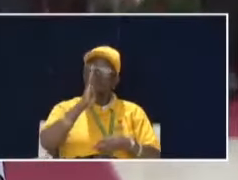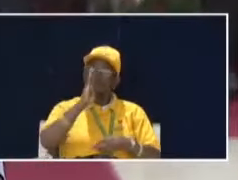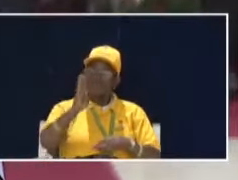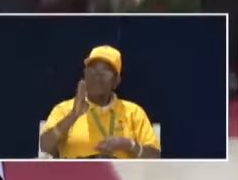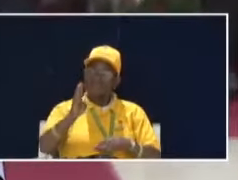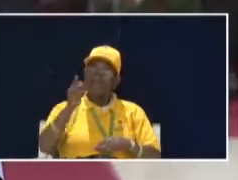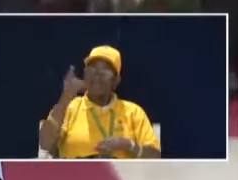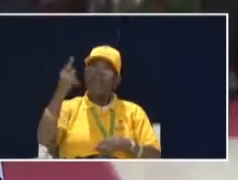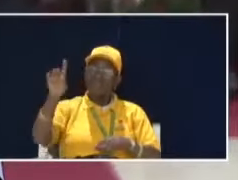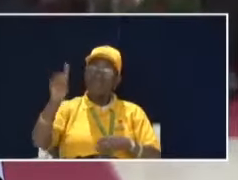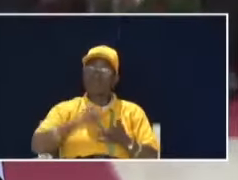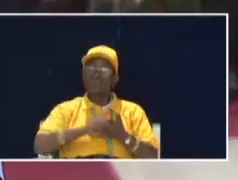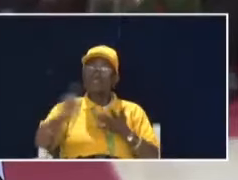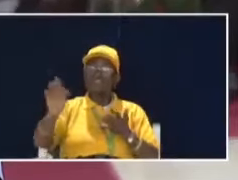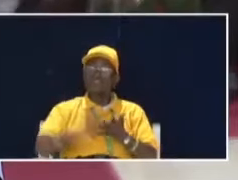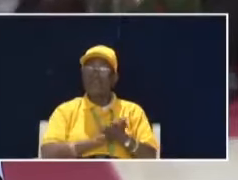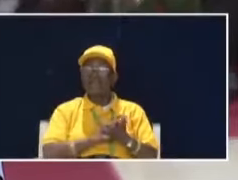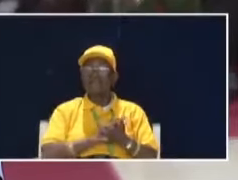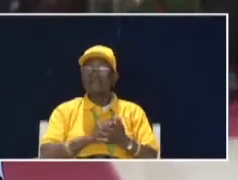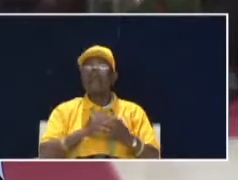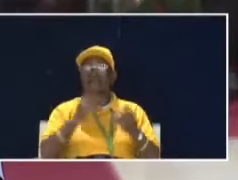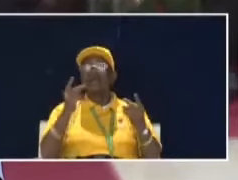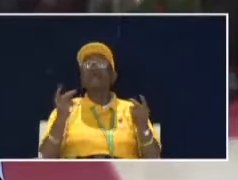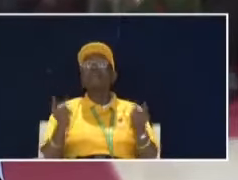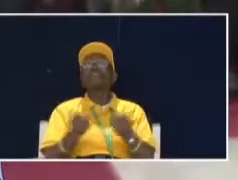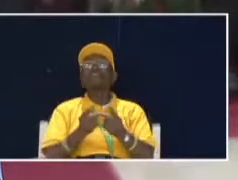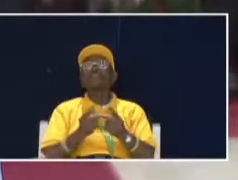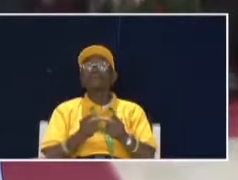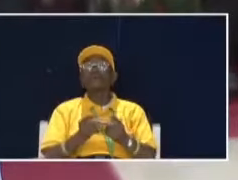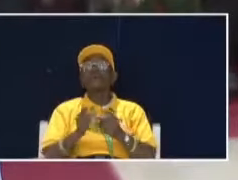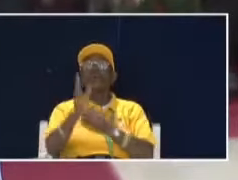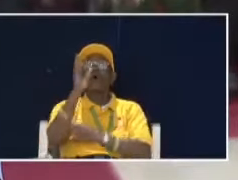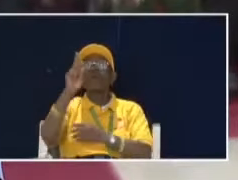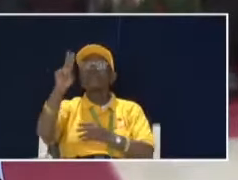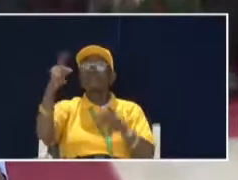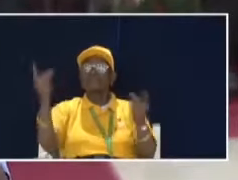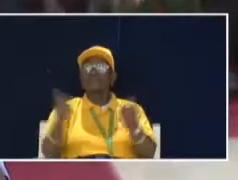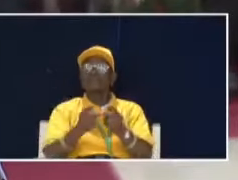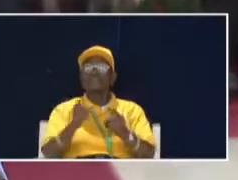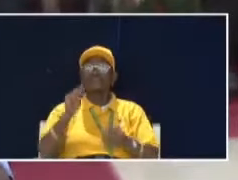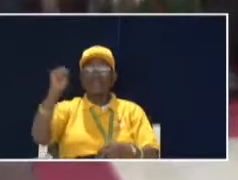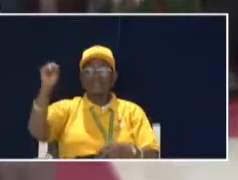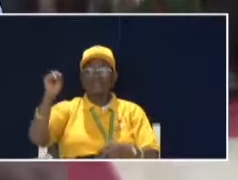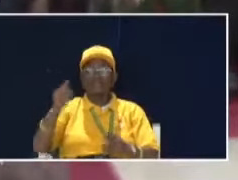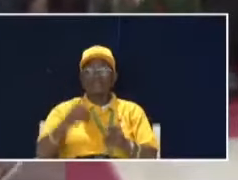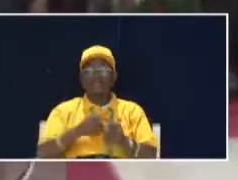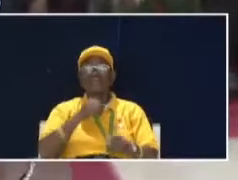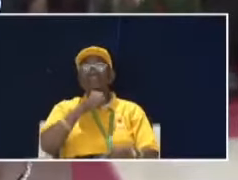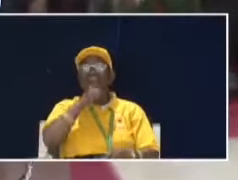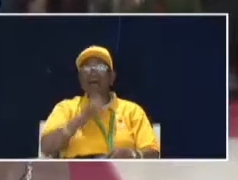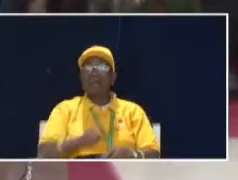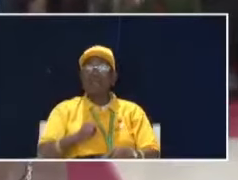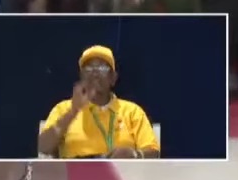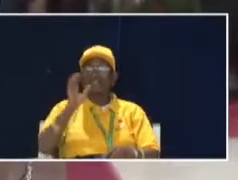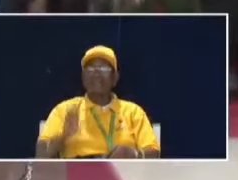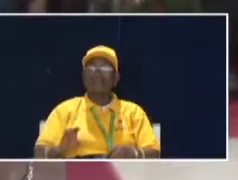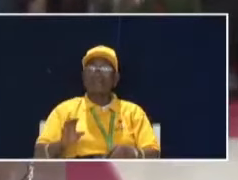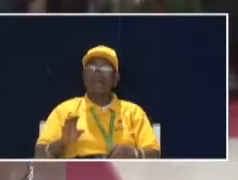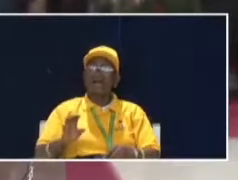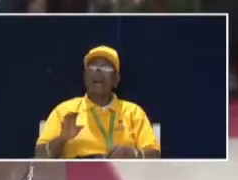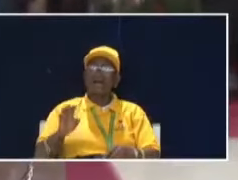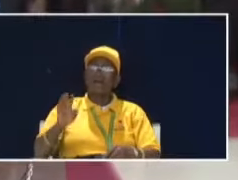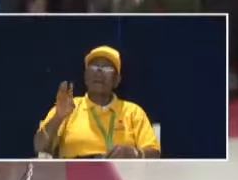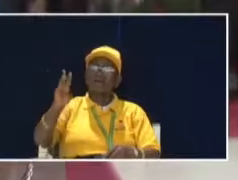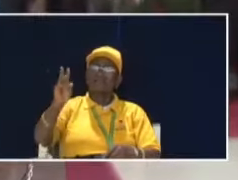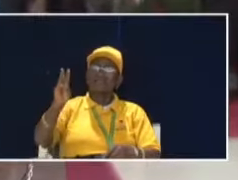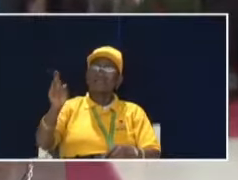for divine visitation, God repositioned him. 1 Samuel chapter 16.